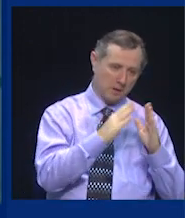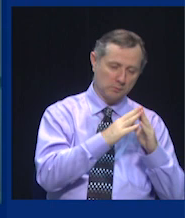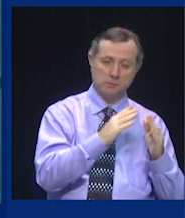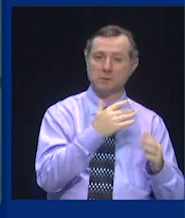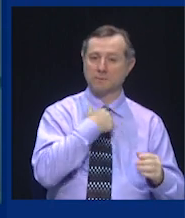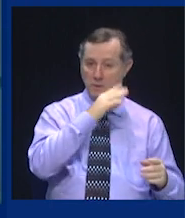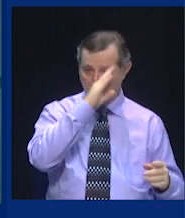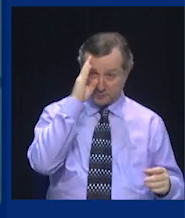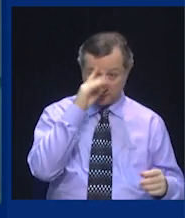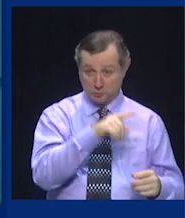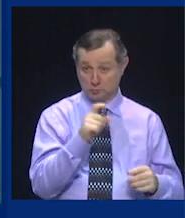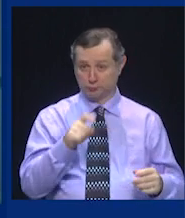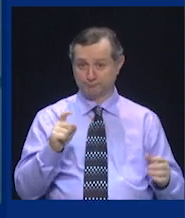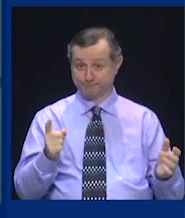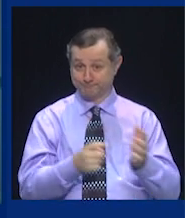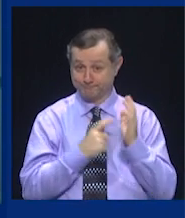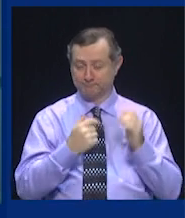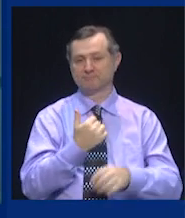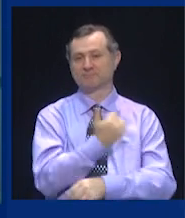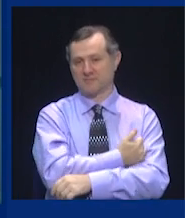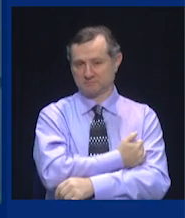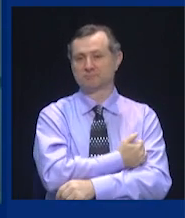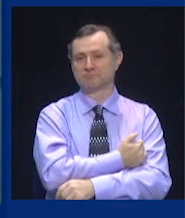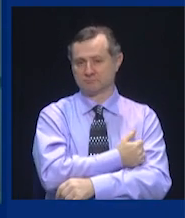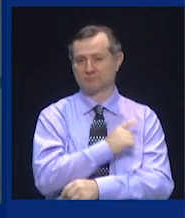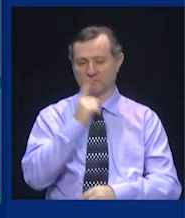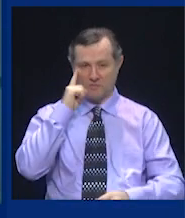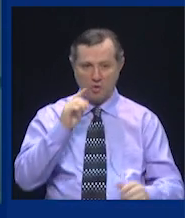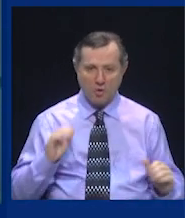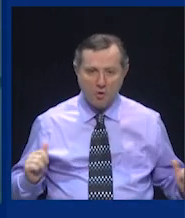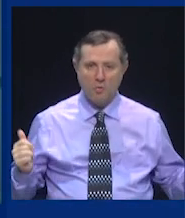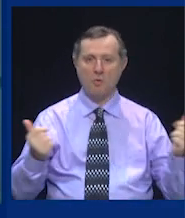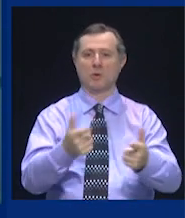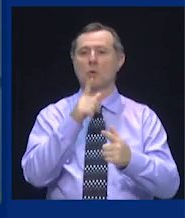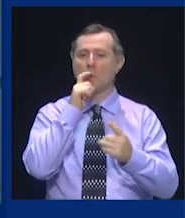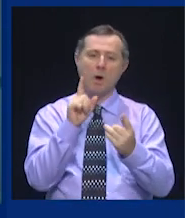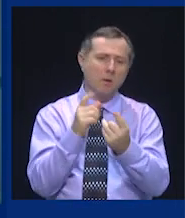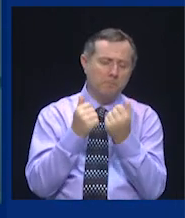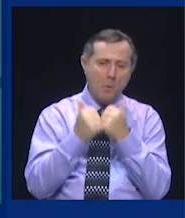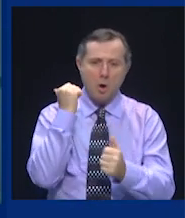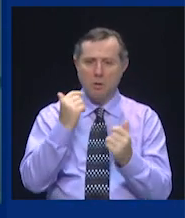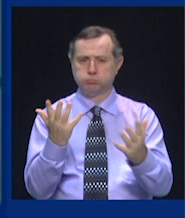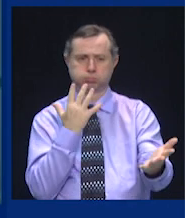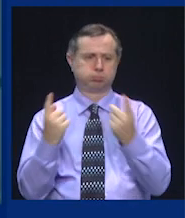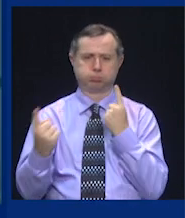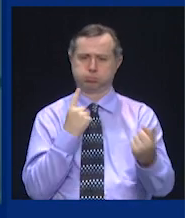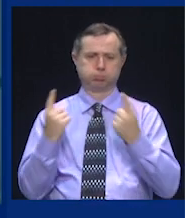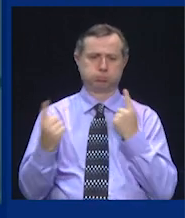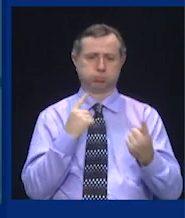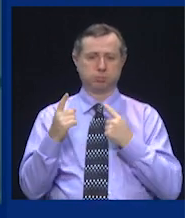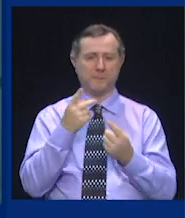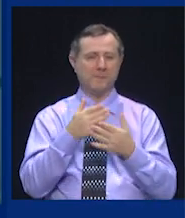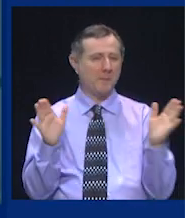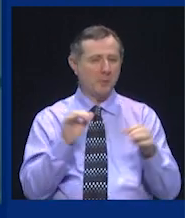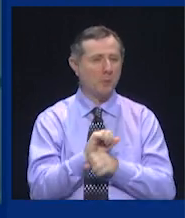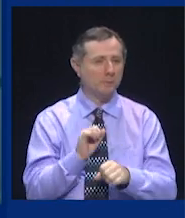Mandatory vaccine for public-facing healthcare workers. And